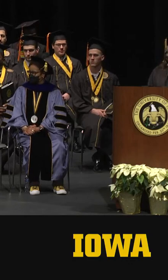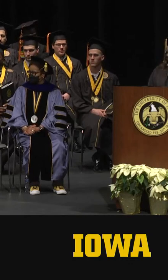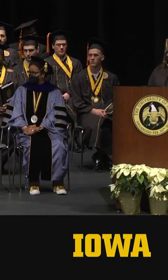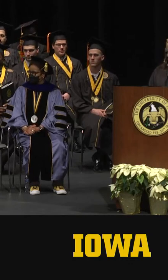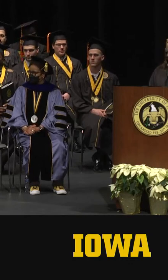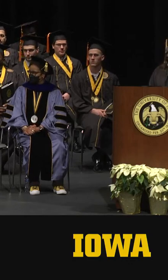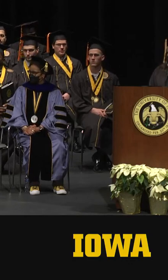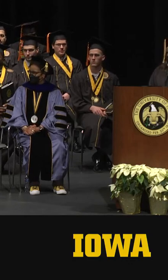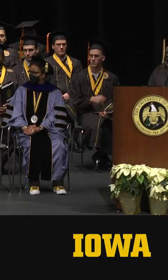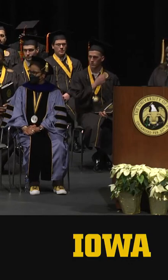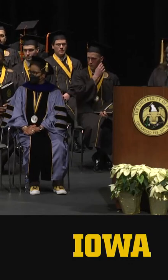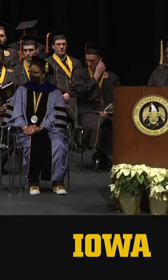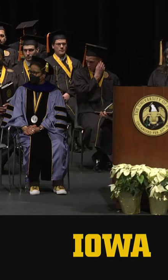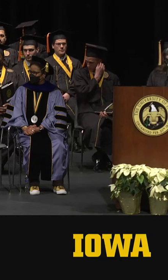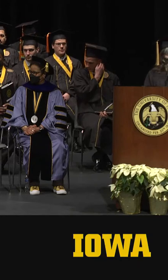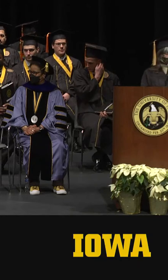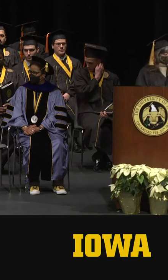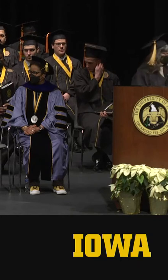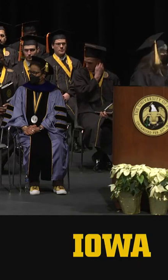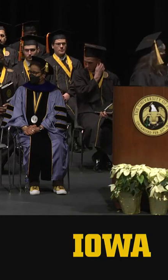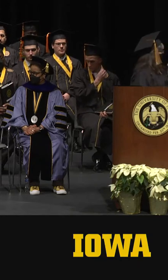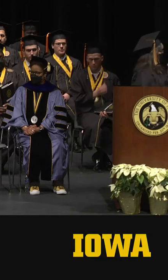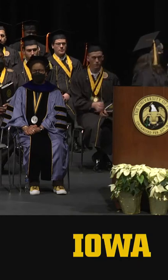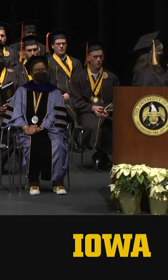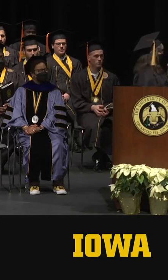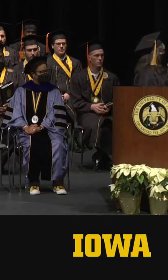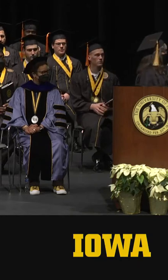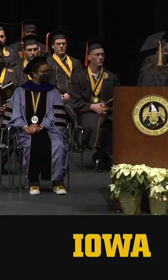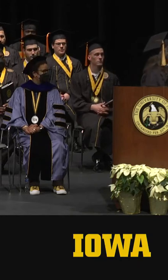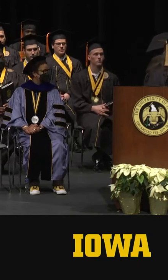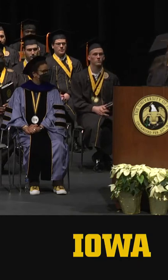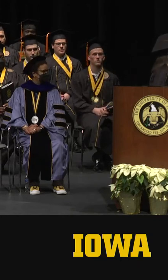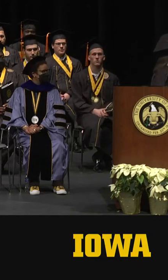will represent the mechanical engineering program.